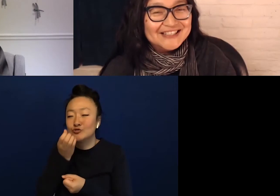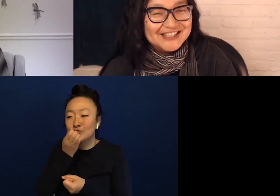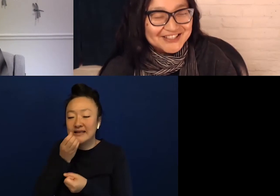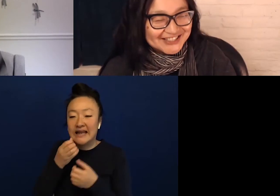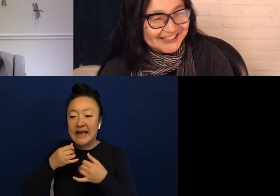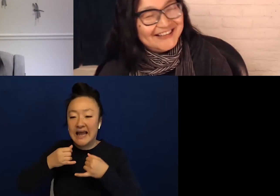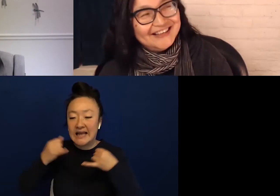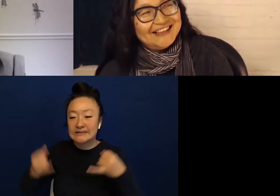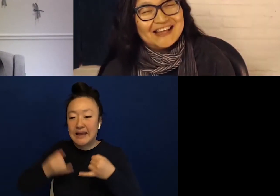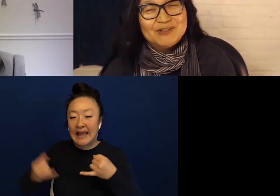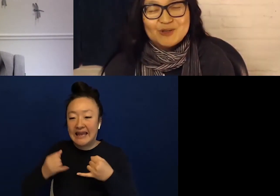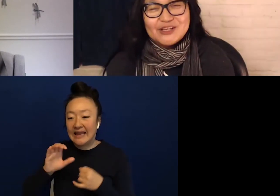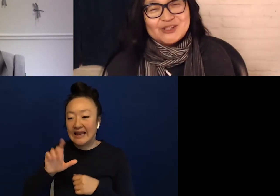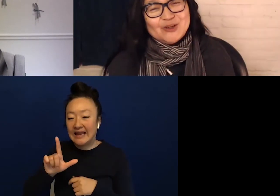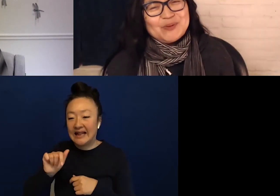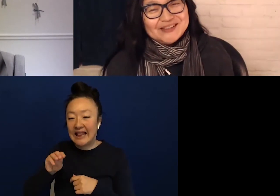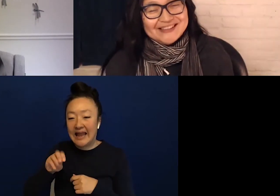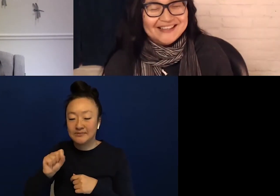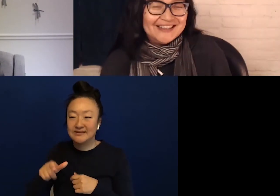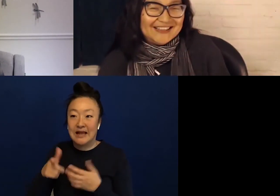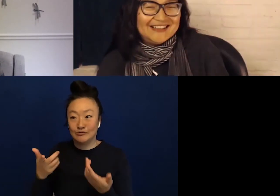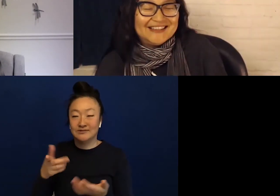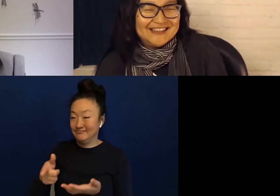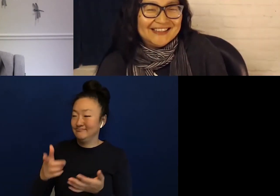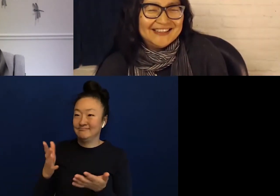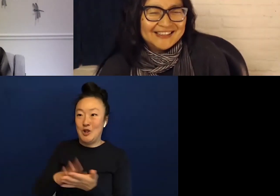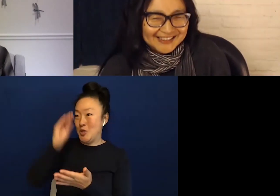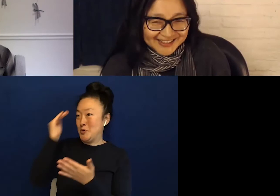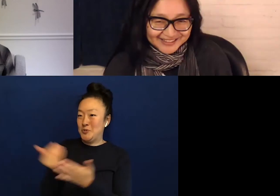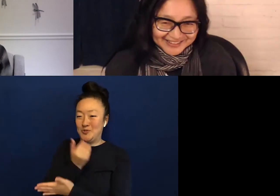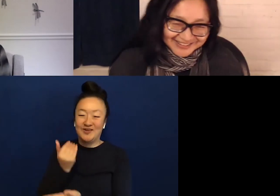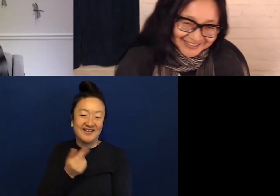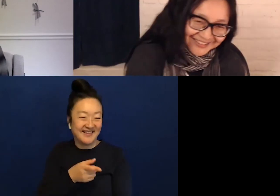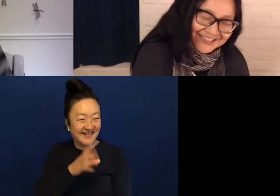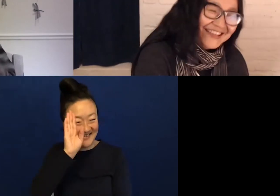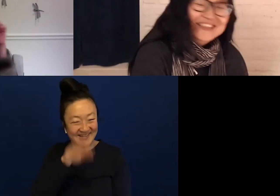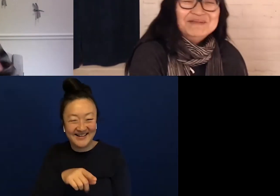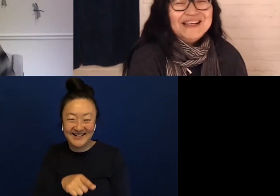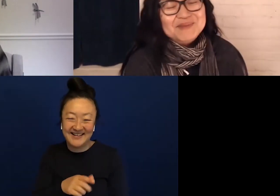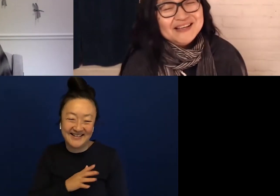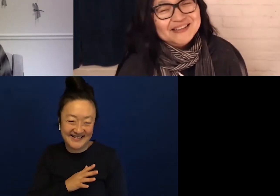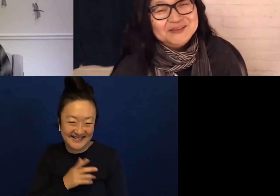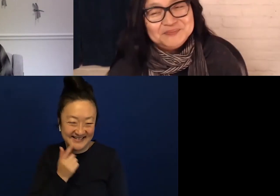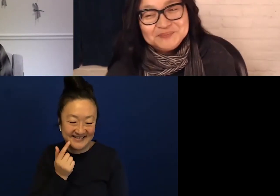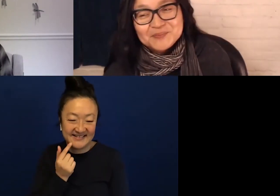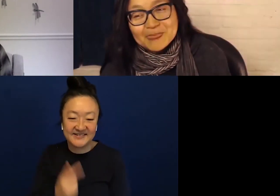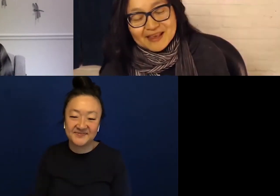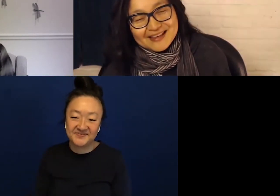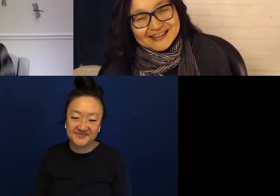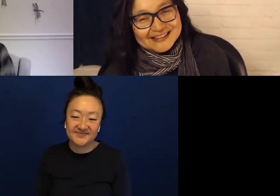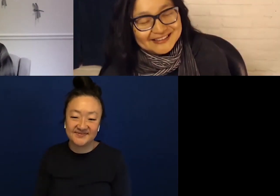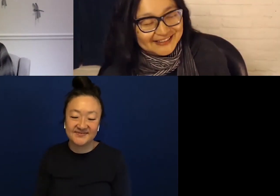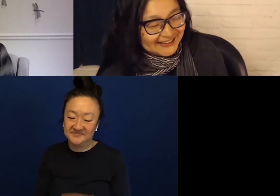Yeah, Italian dish. right. That was our big scoop. I know that should have been just the But, teaching